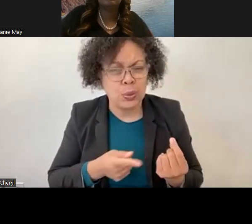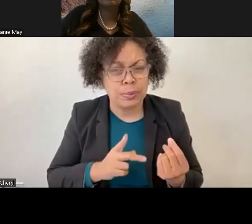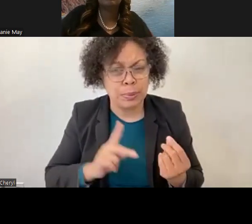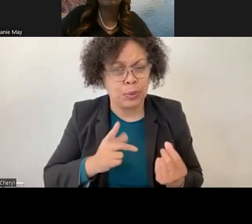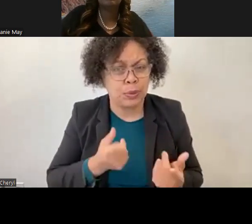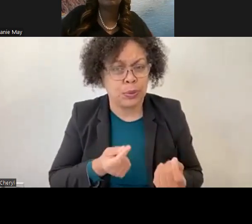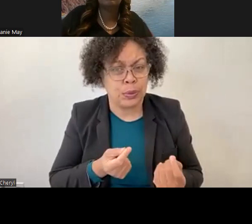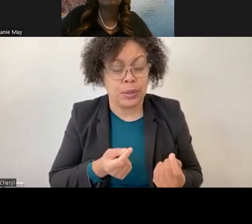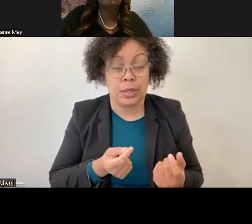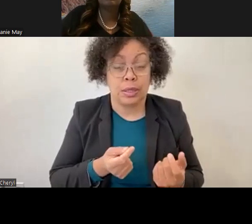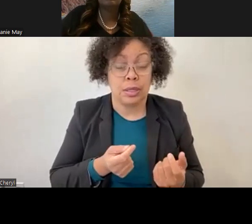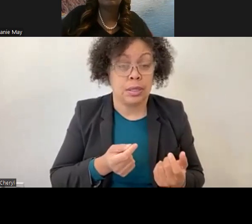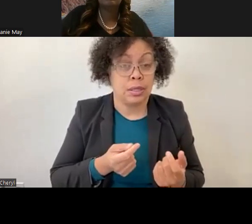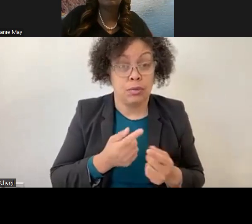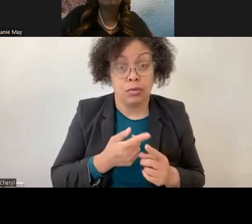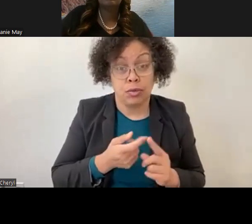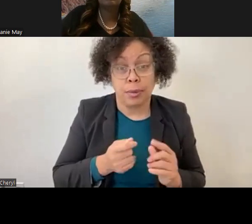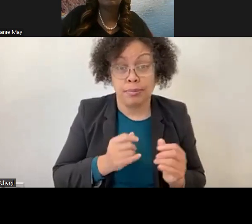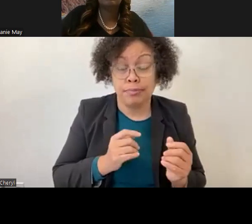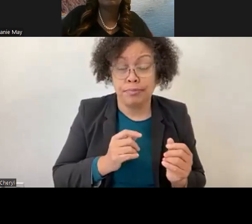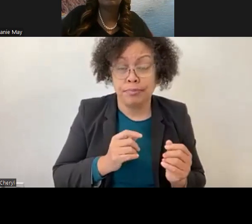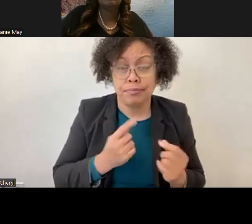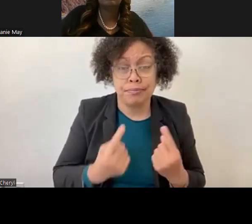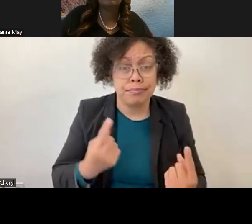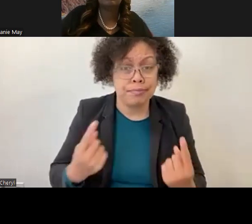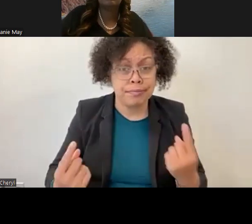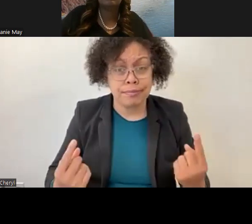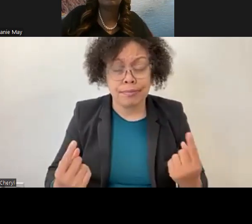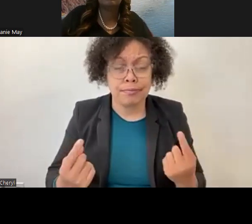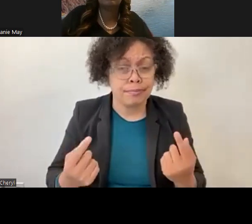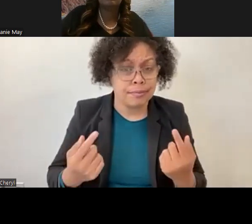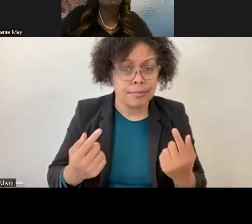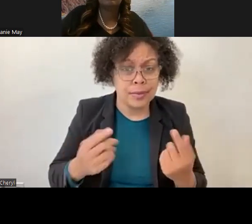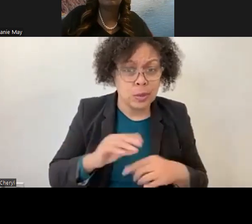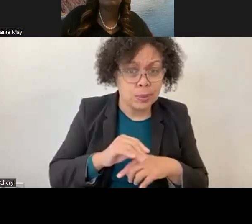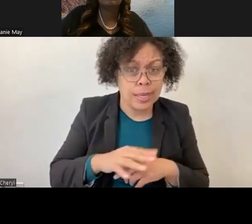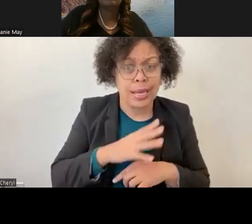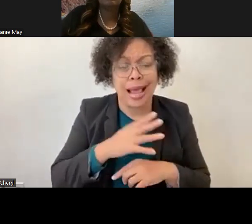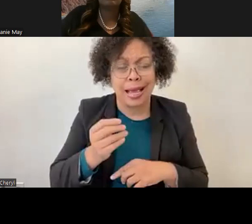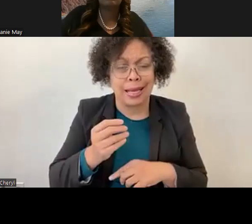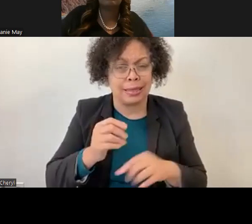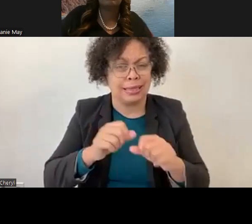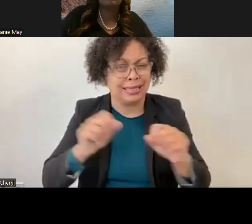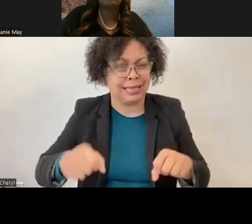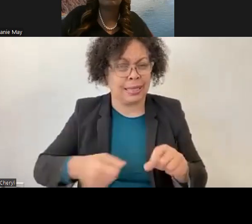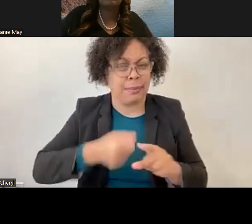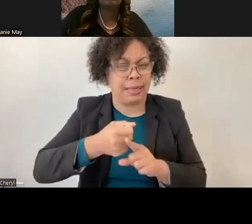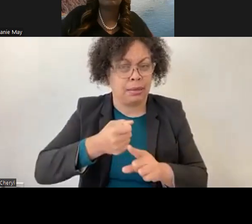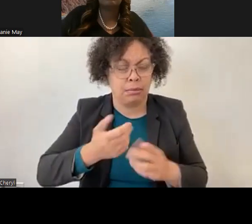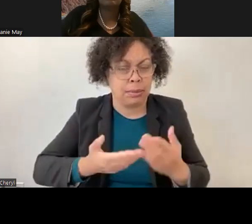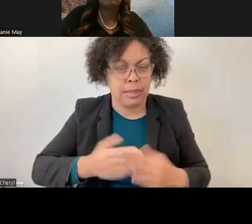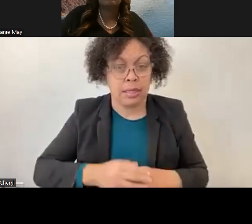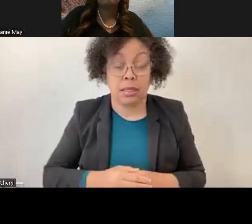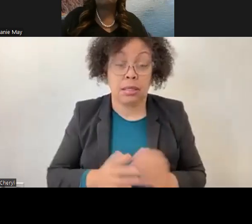from individual and systemic level? They may not be able to, or feel that